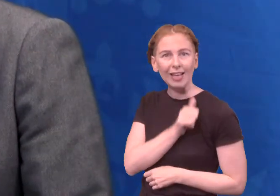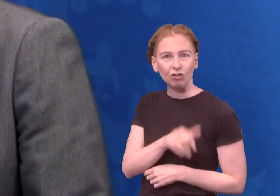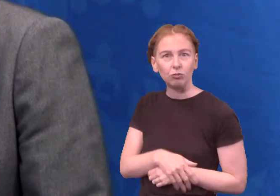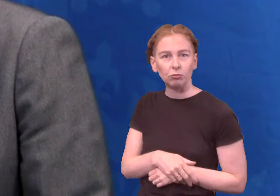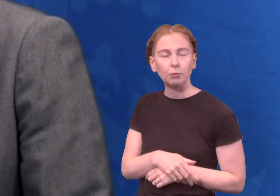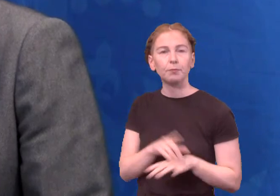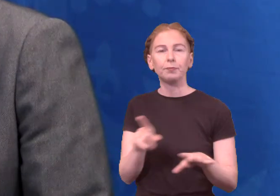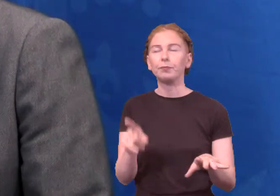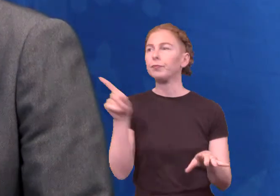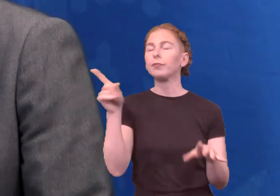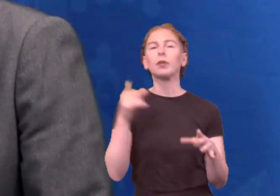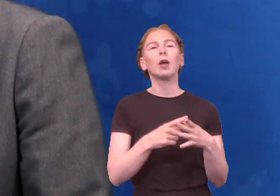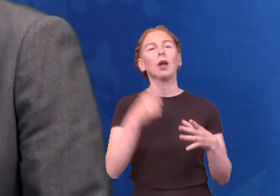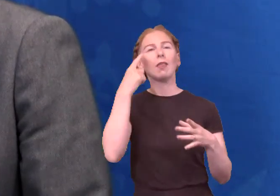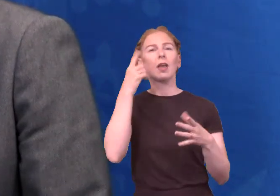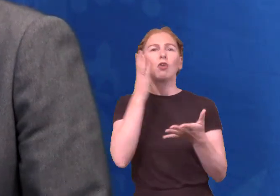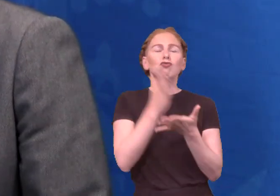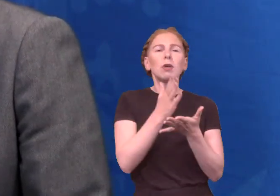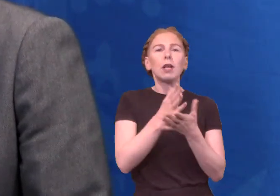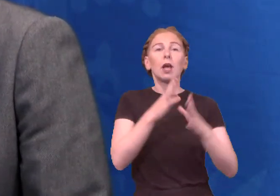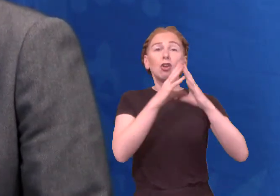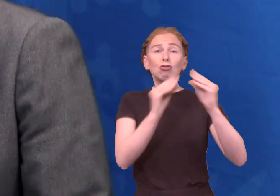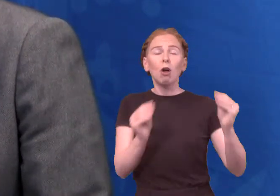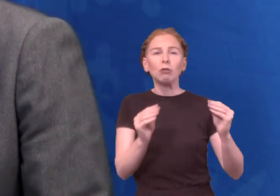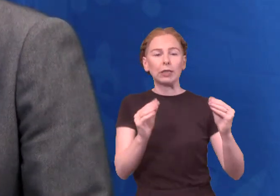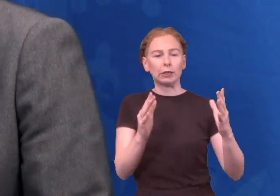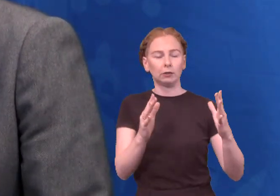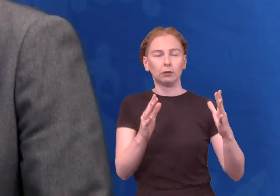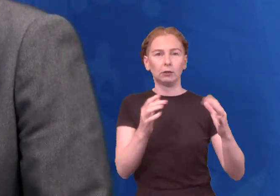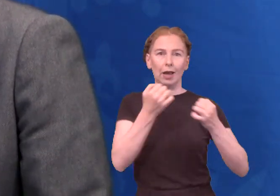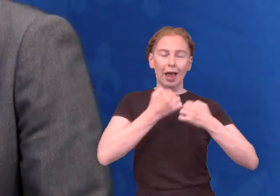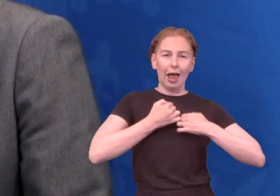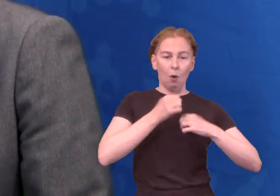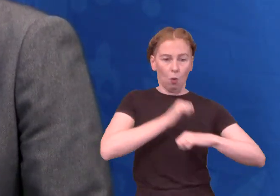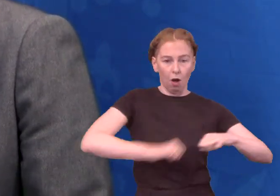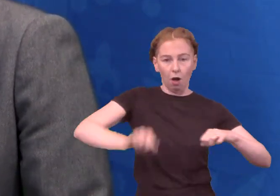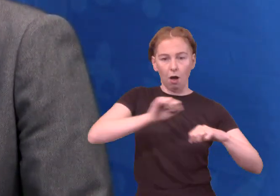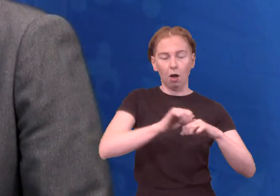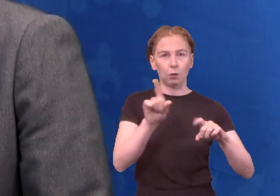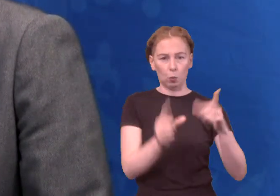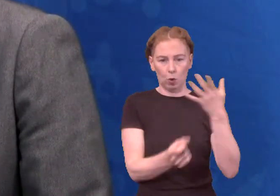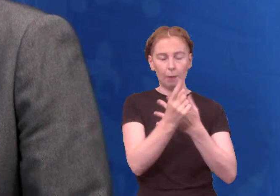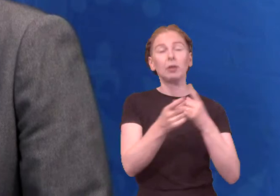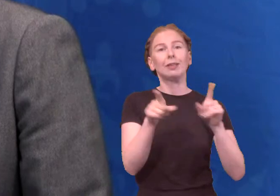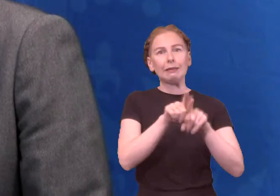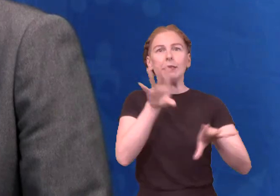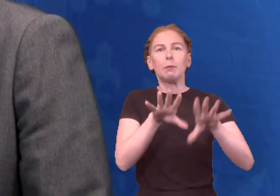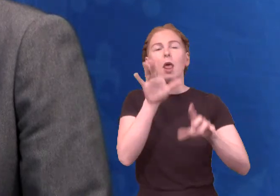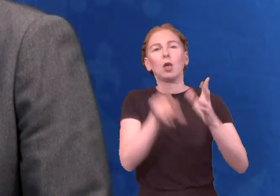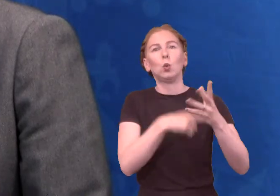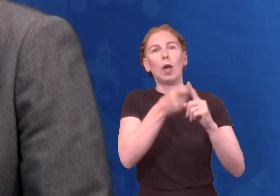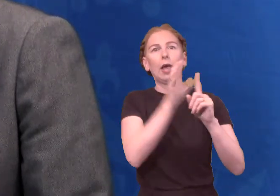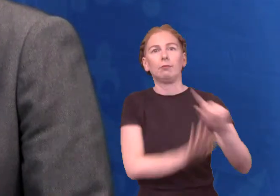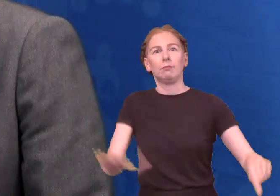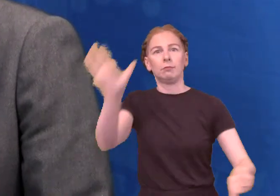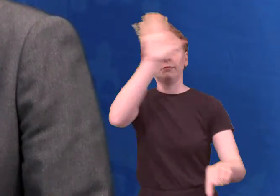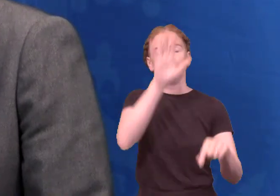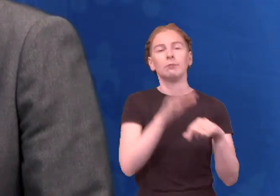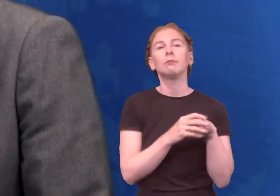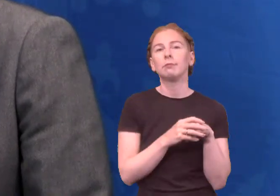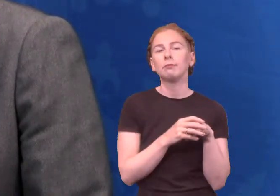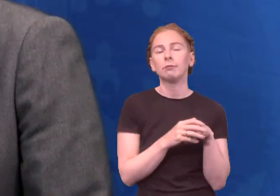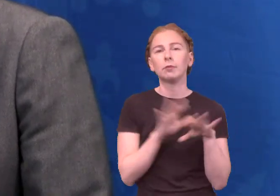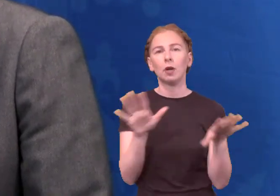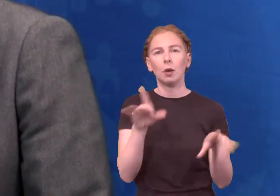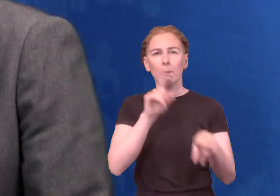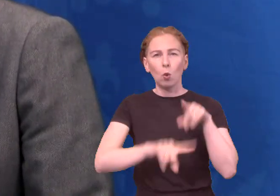here really is the same, I would say, probably nationally. So predominantly for us it's criminal exploitation, which